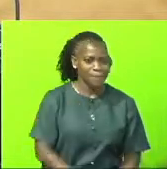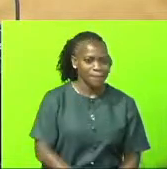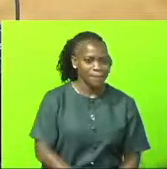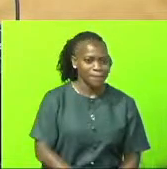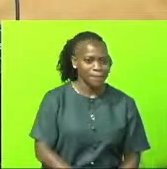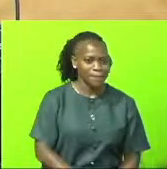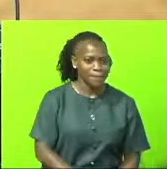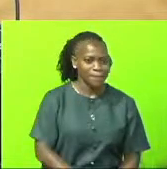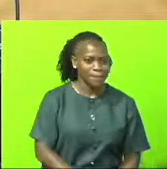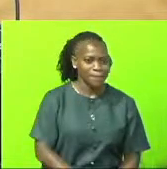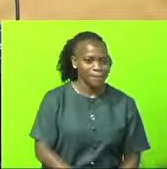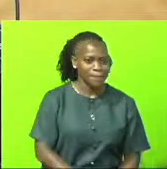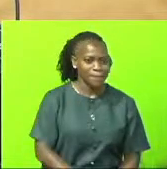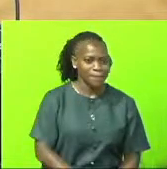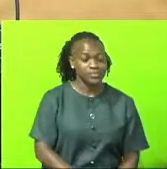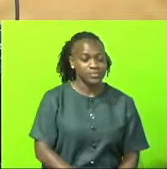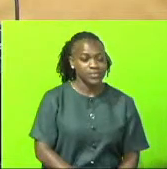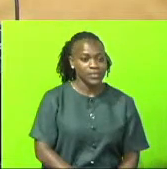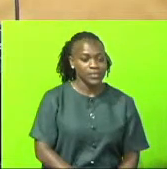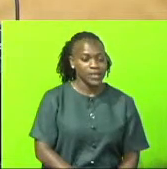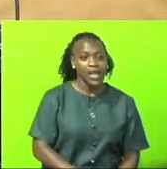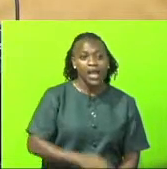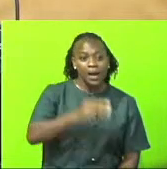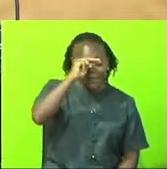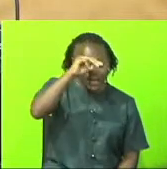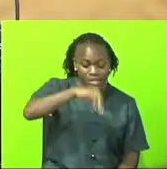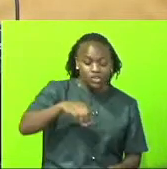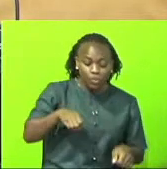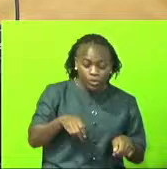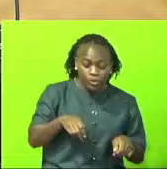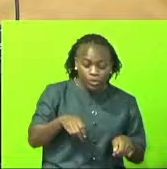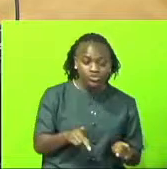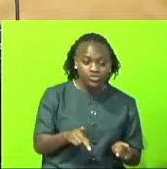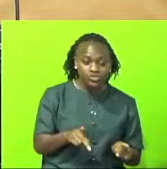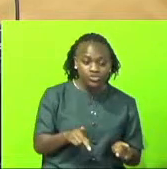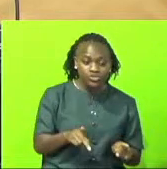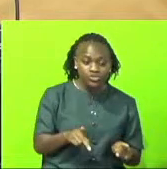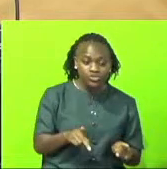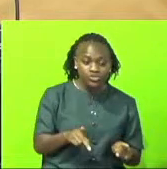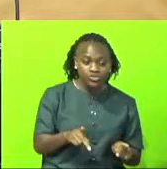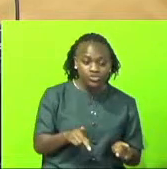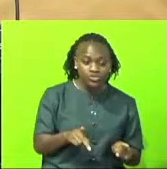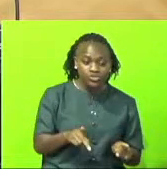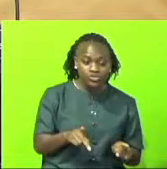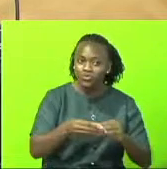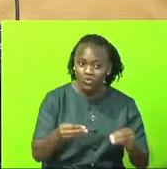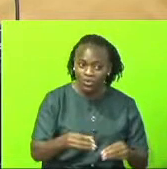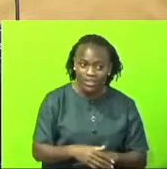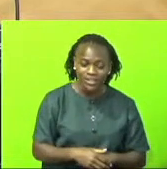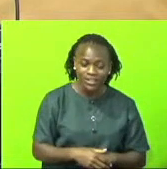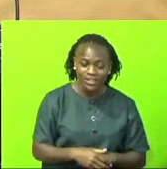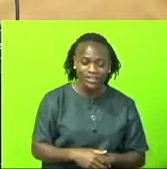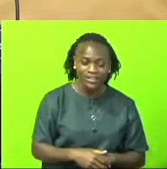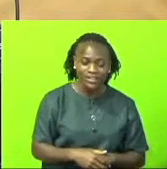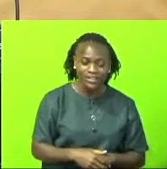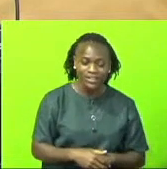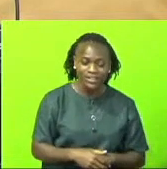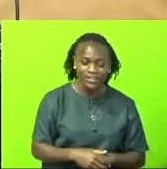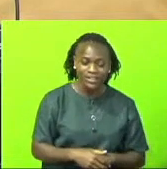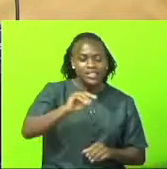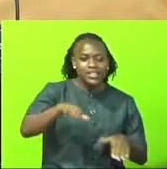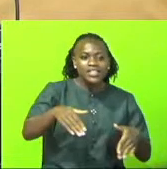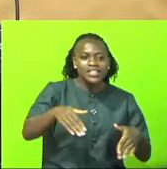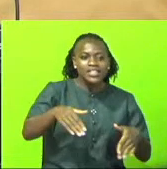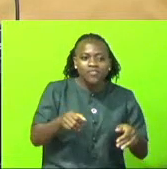A man must be heard. It doesn't matter. You've been there before. Mr. Speaker, a man must be heard.